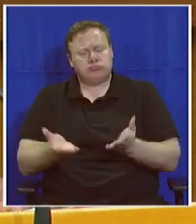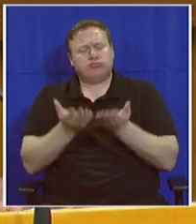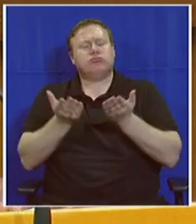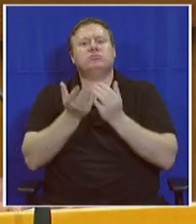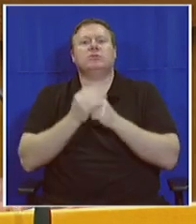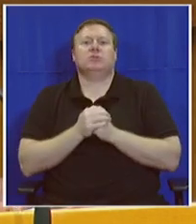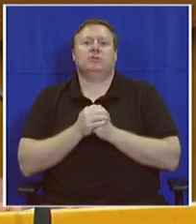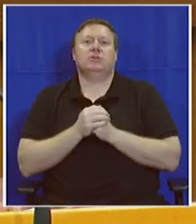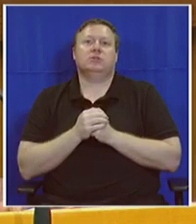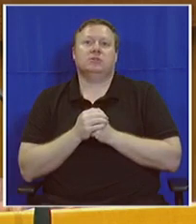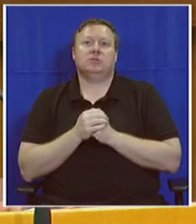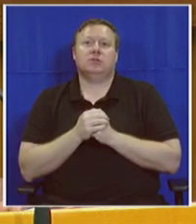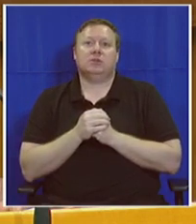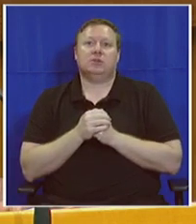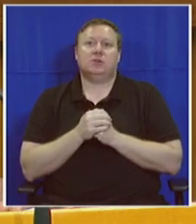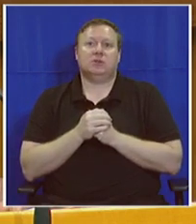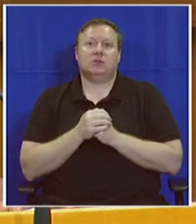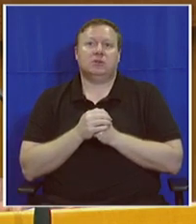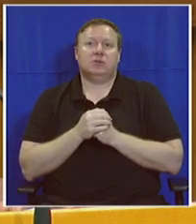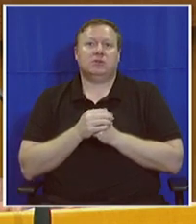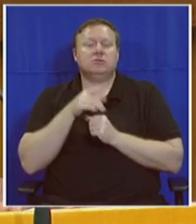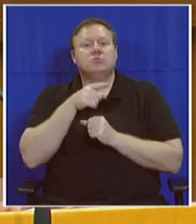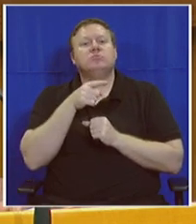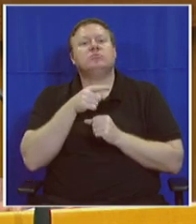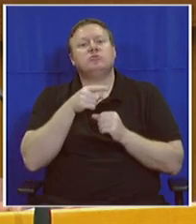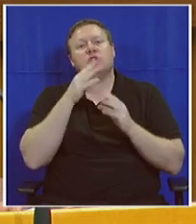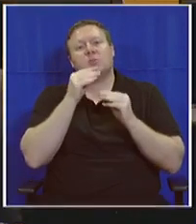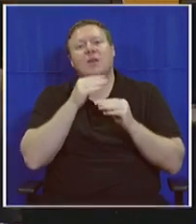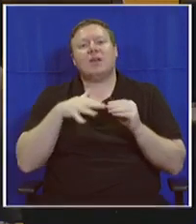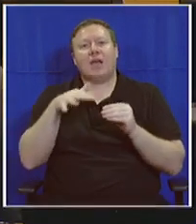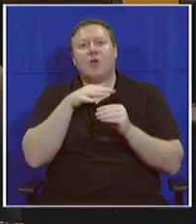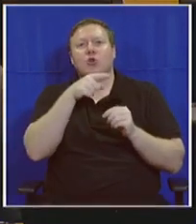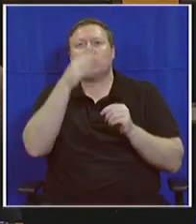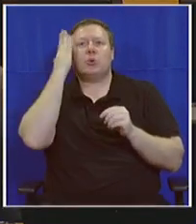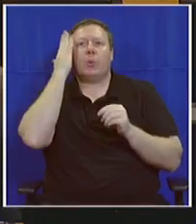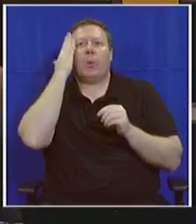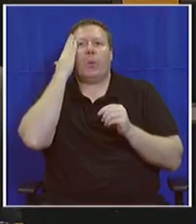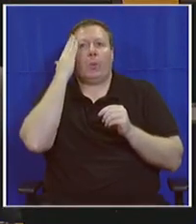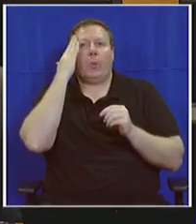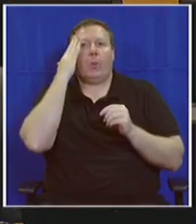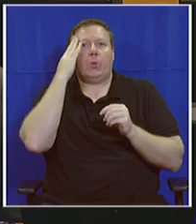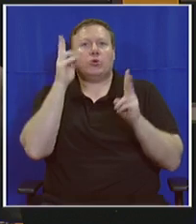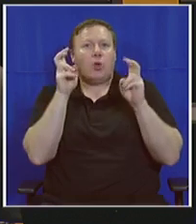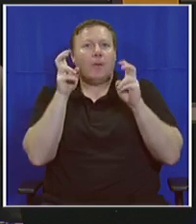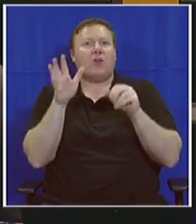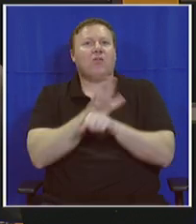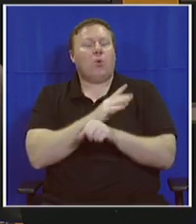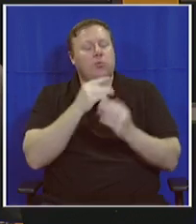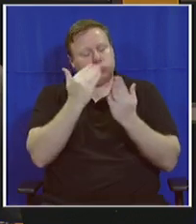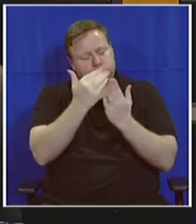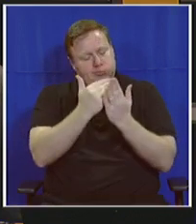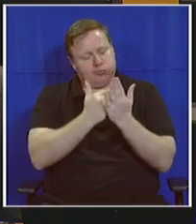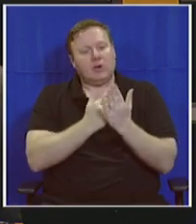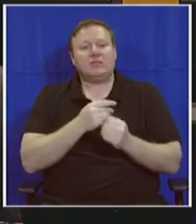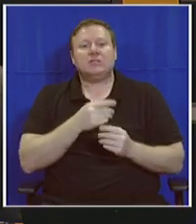liking to speak in areas where she was knowledgeable. She would describe